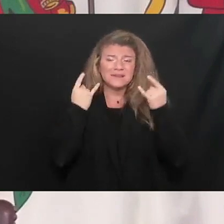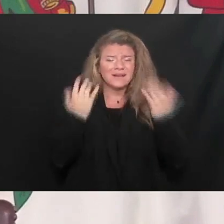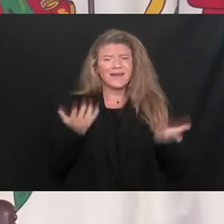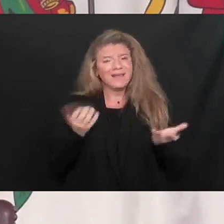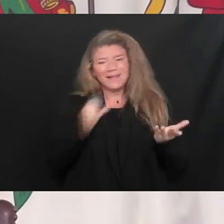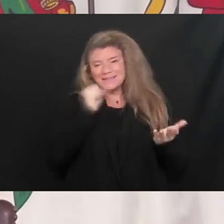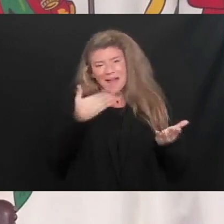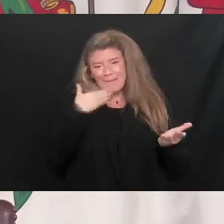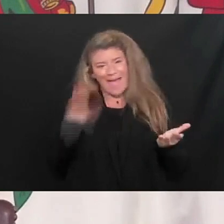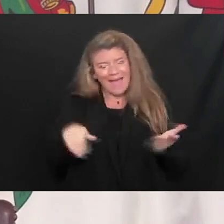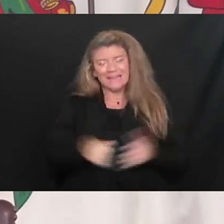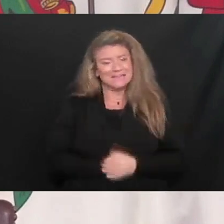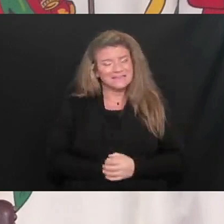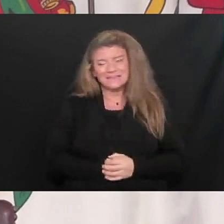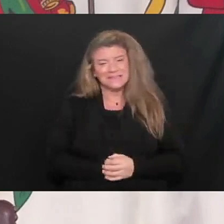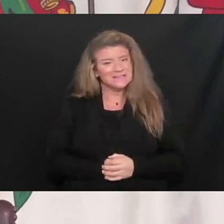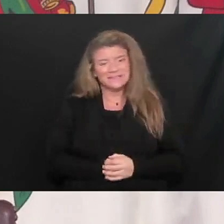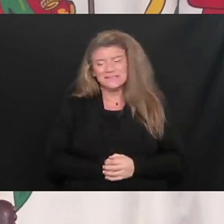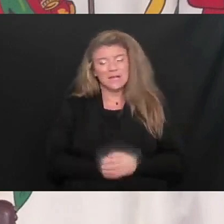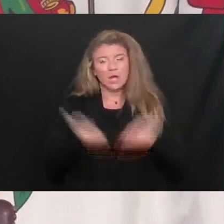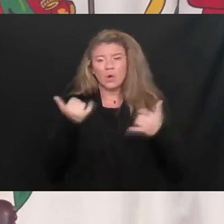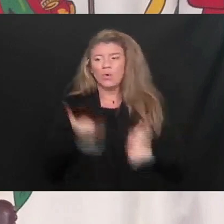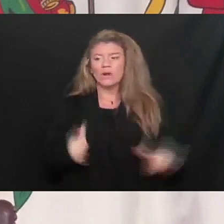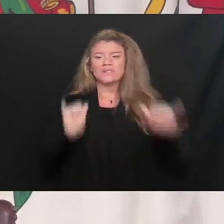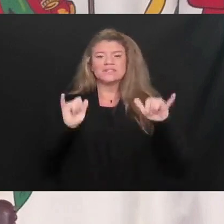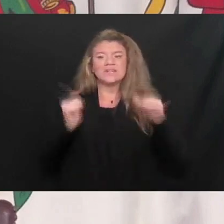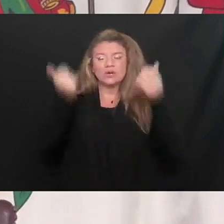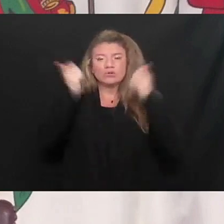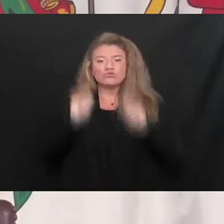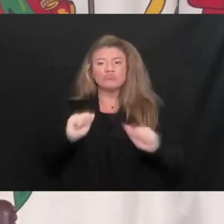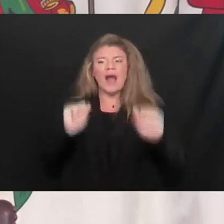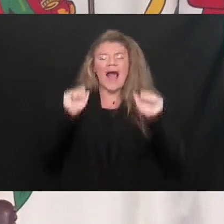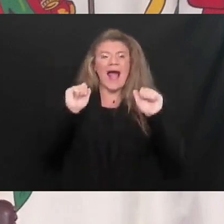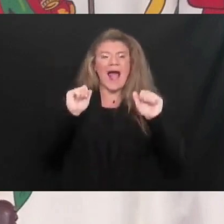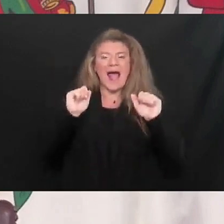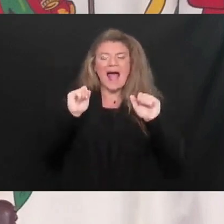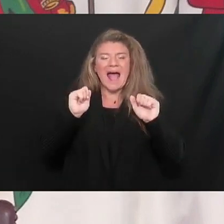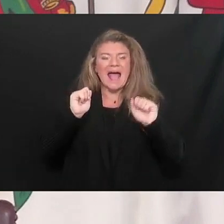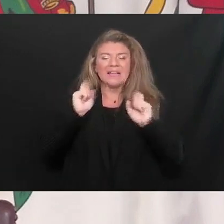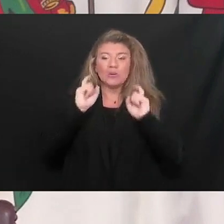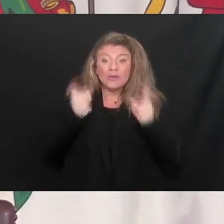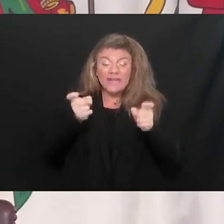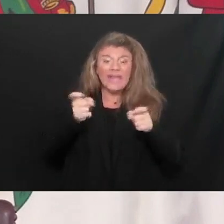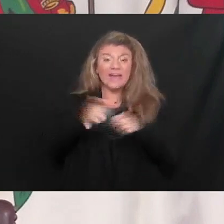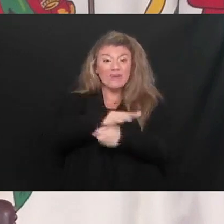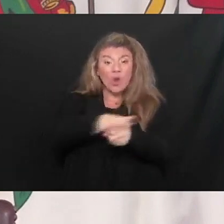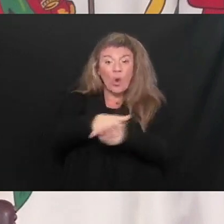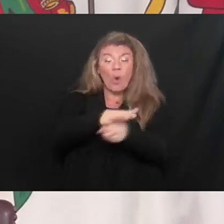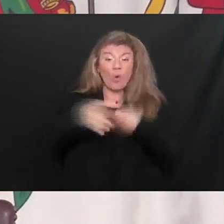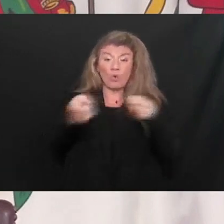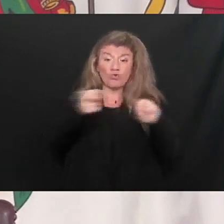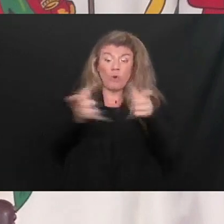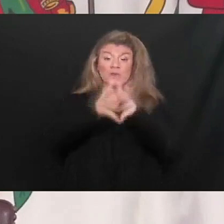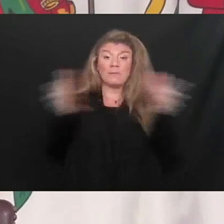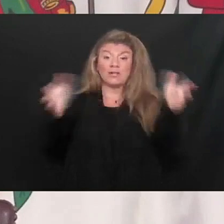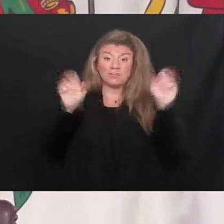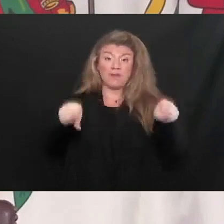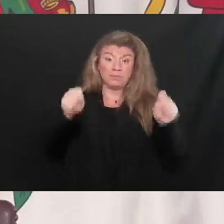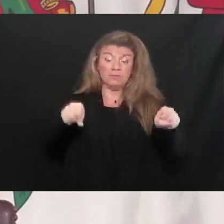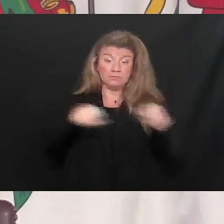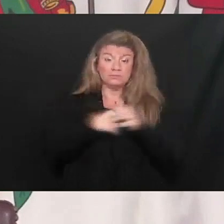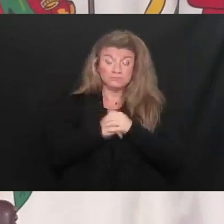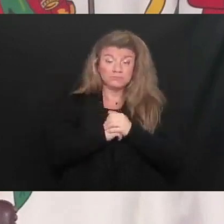bad thing. You know, we're still trying to pass on as much local control as we possibly can, but